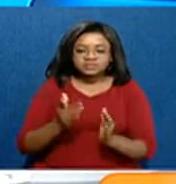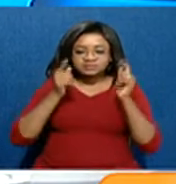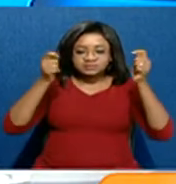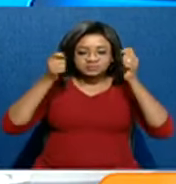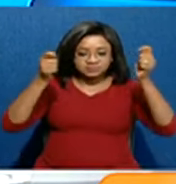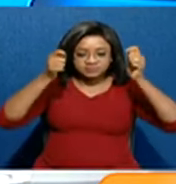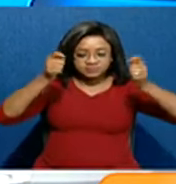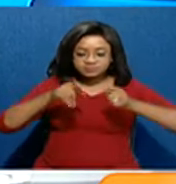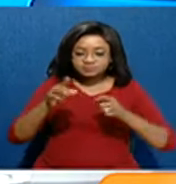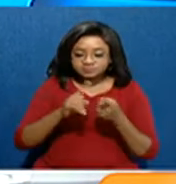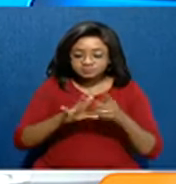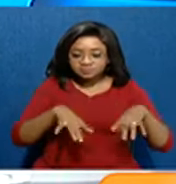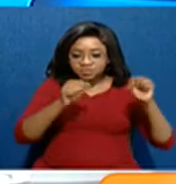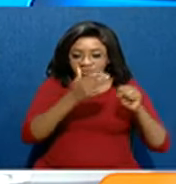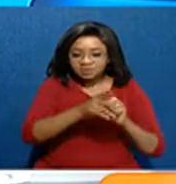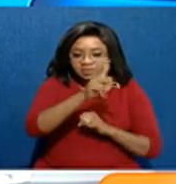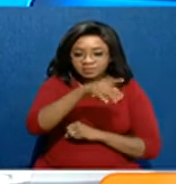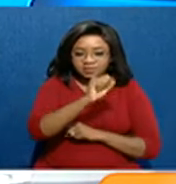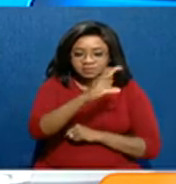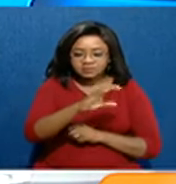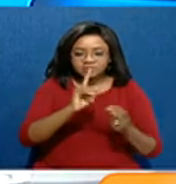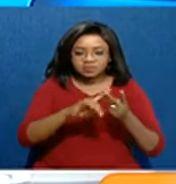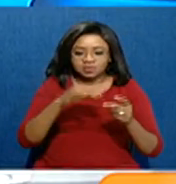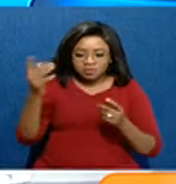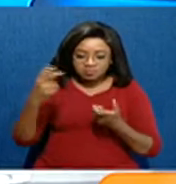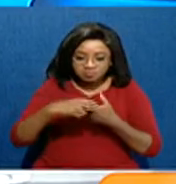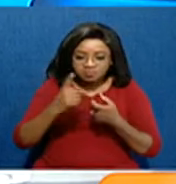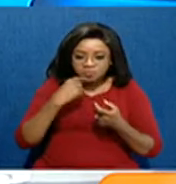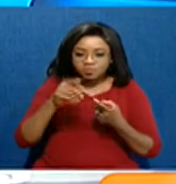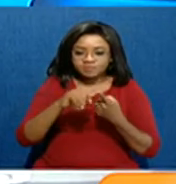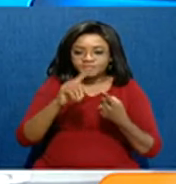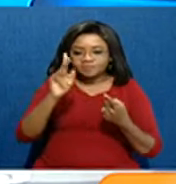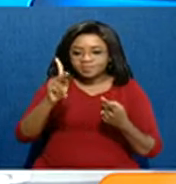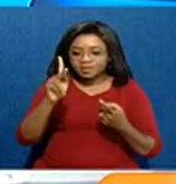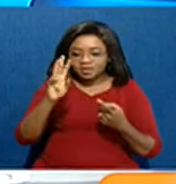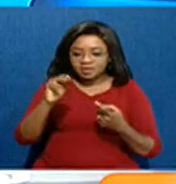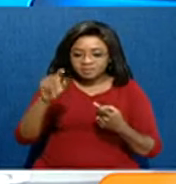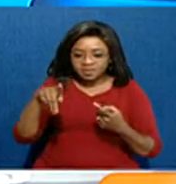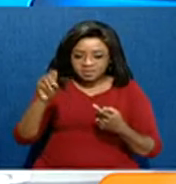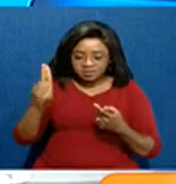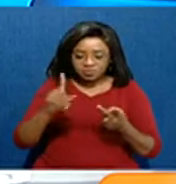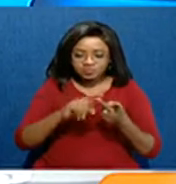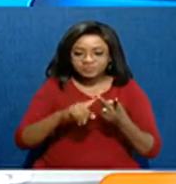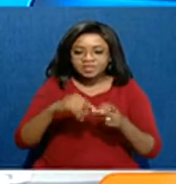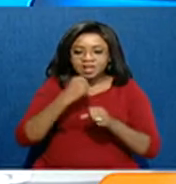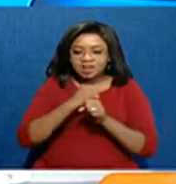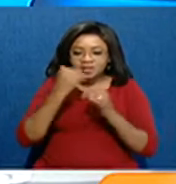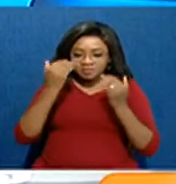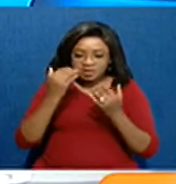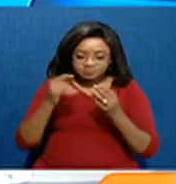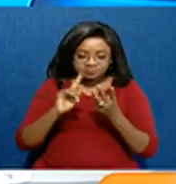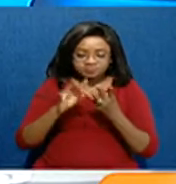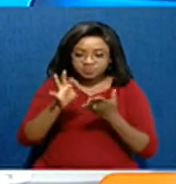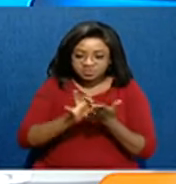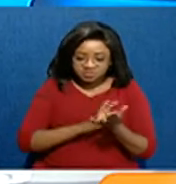Public Service Felix Koskei and brings together the Doctors Union, Ministries of Health, Labour, Treasury and the Salaries and Remuneration